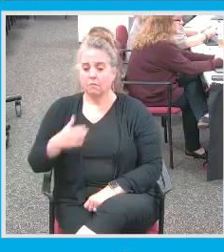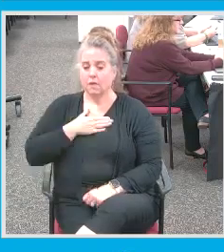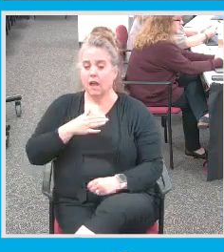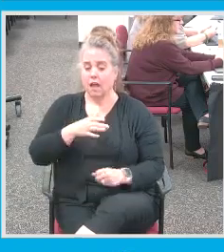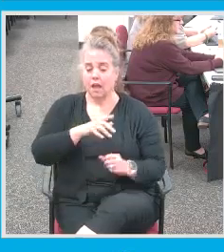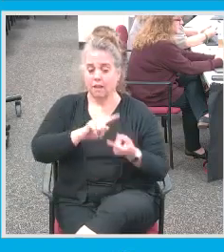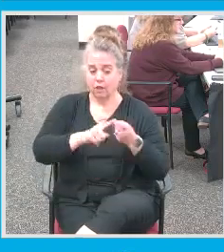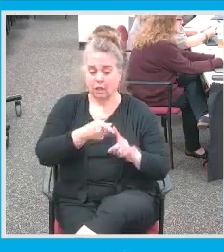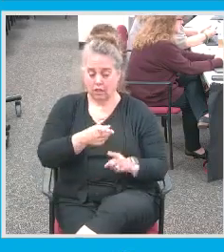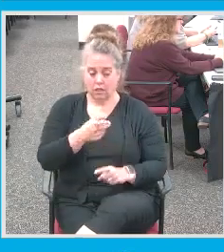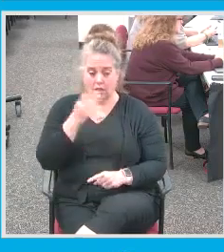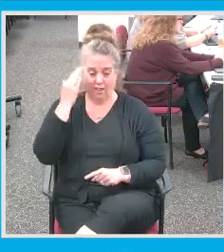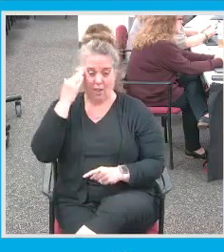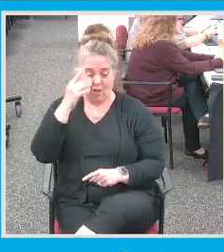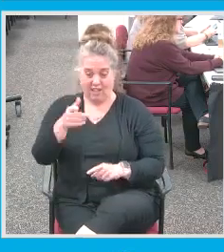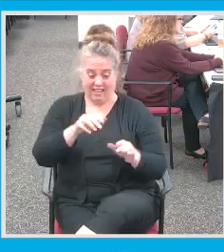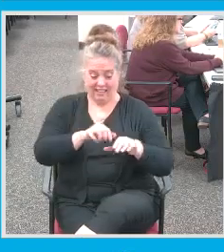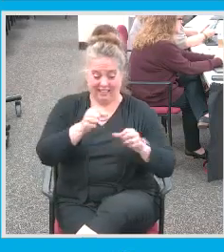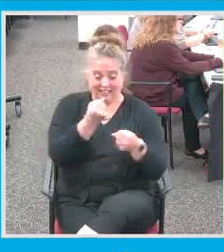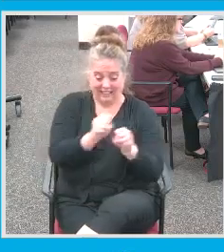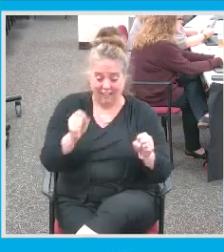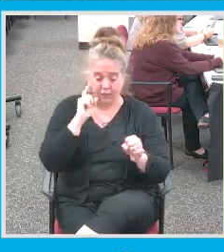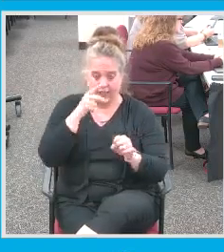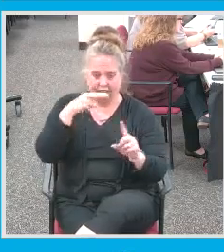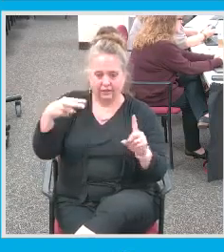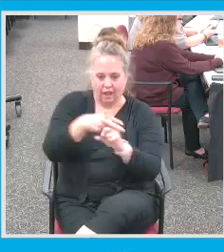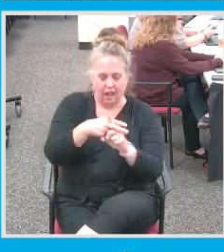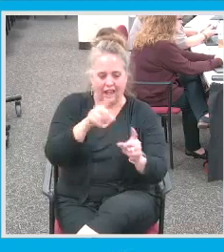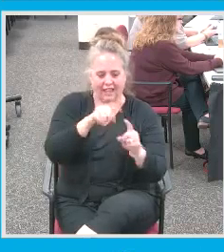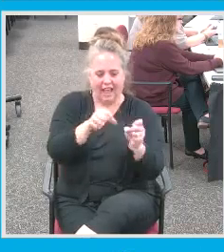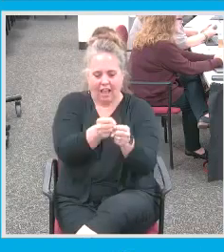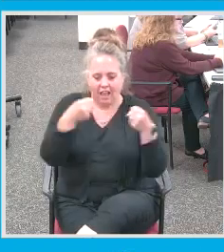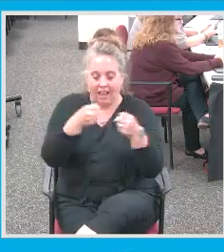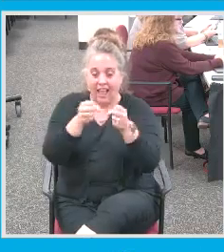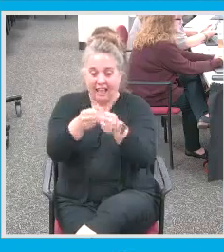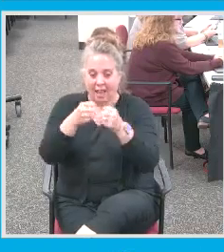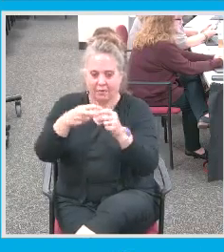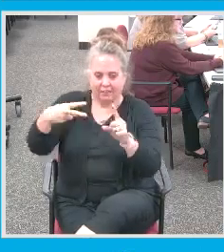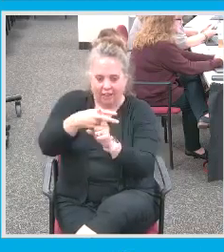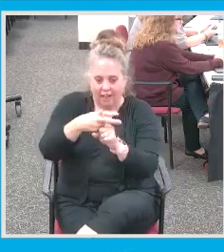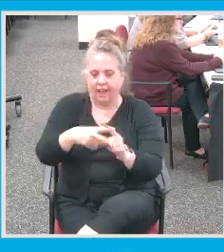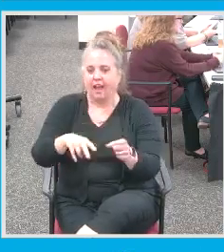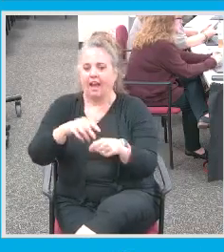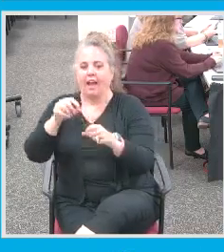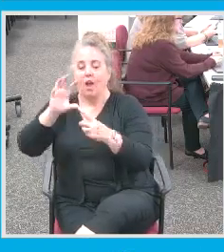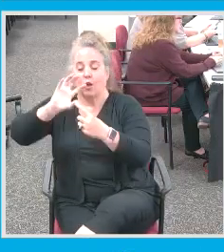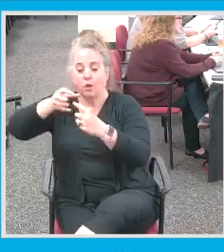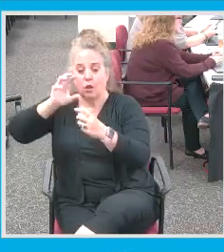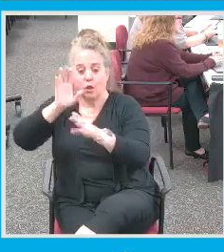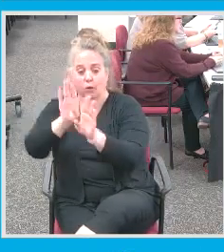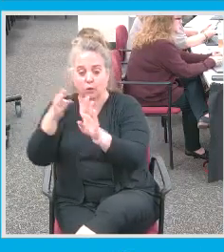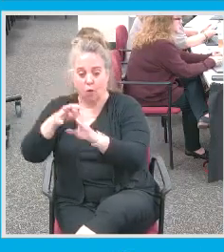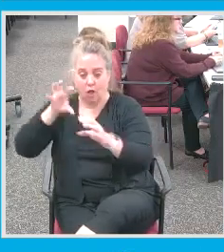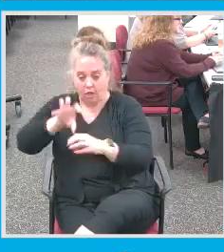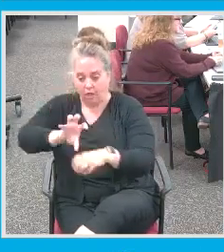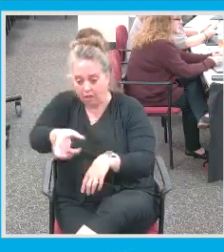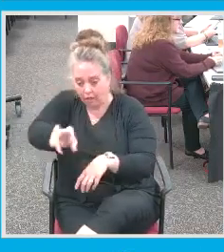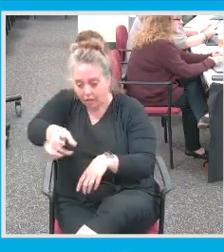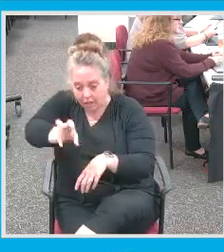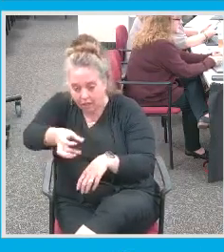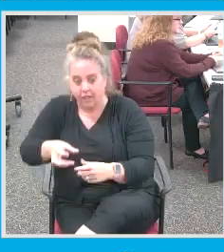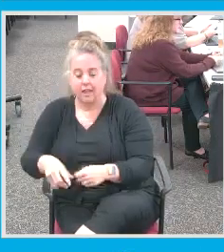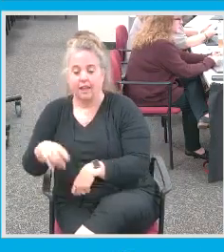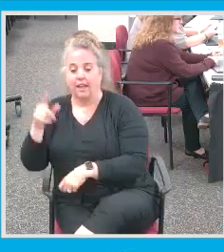this contraption on it. And that was because they were like, I don't want my toddler to drown in the toilet. And I